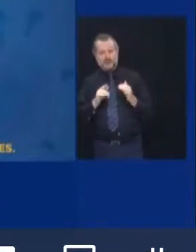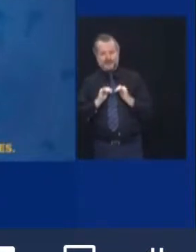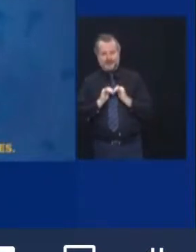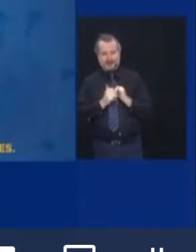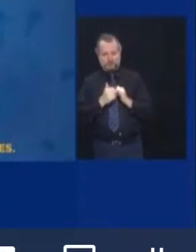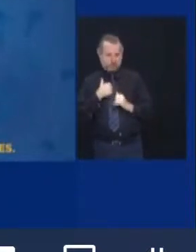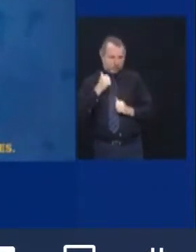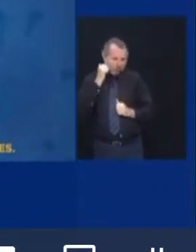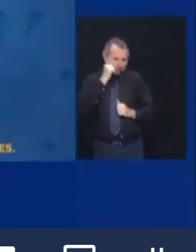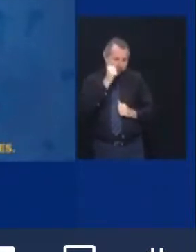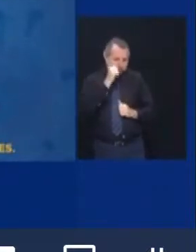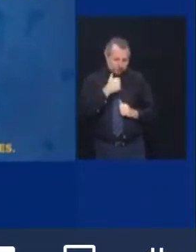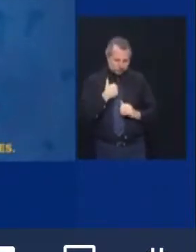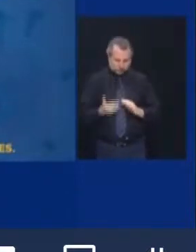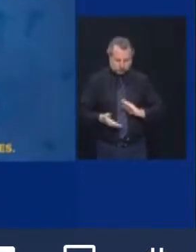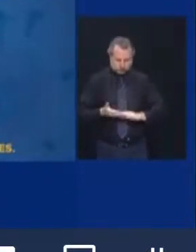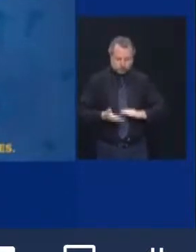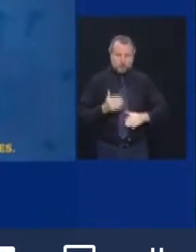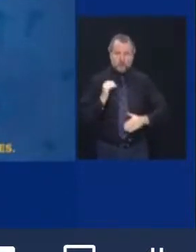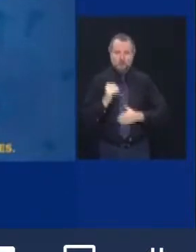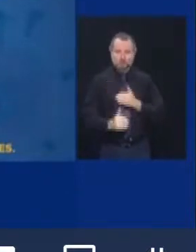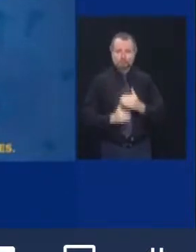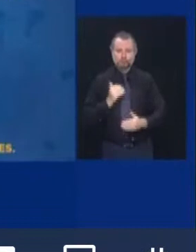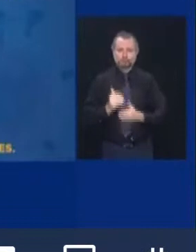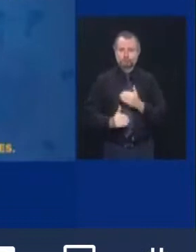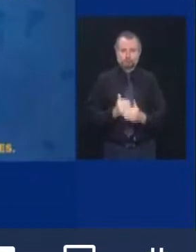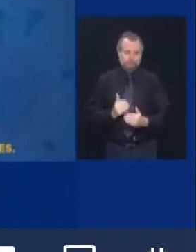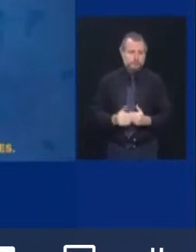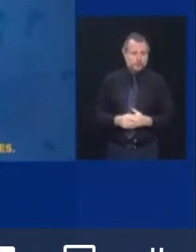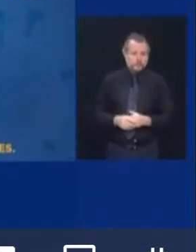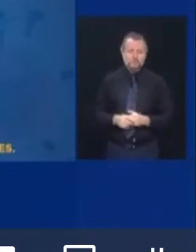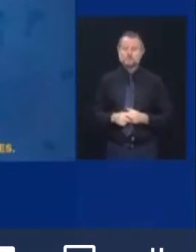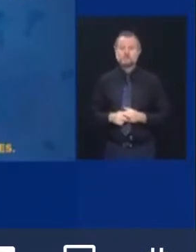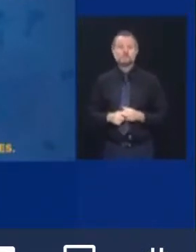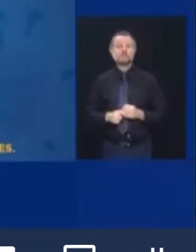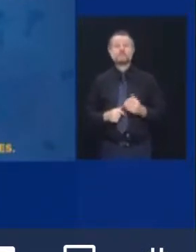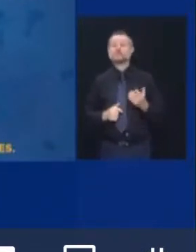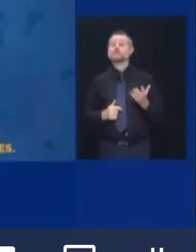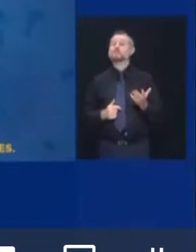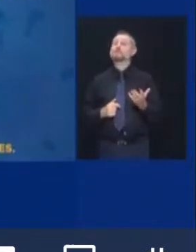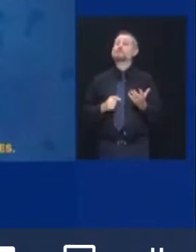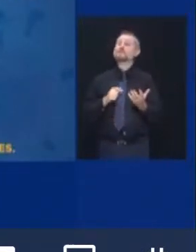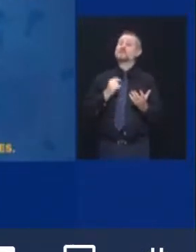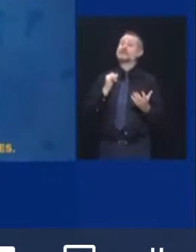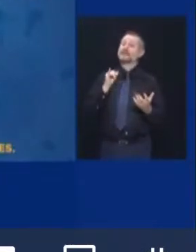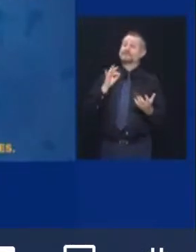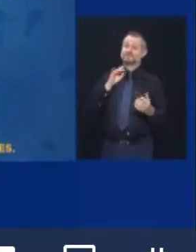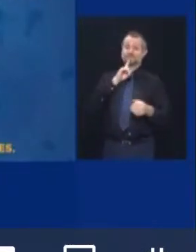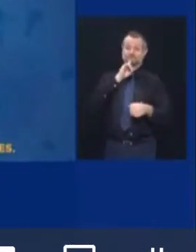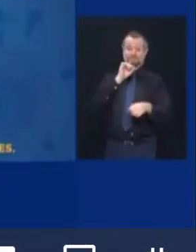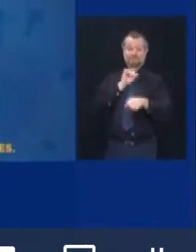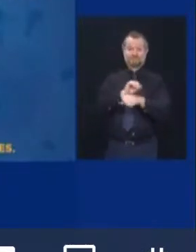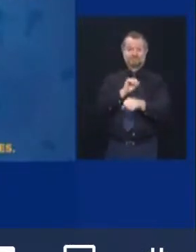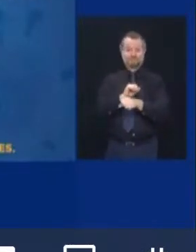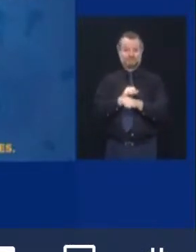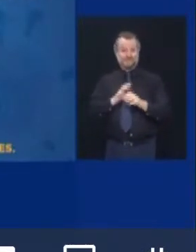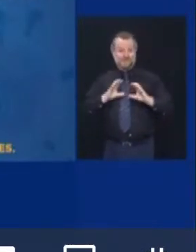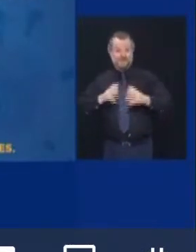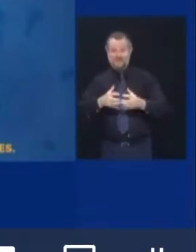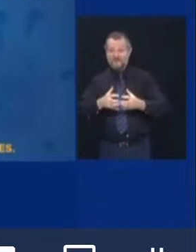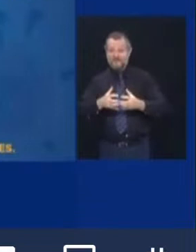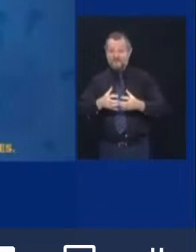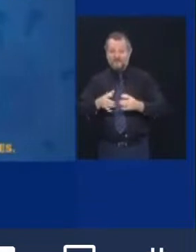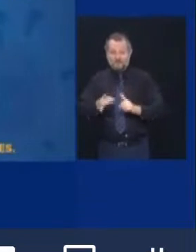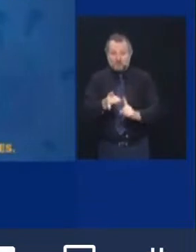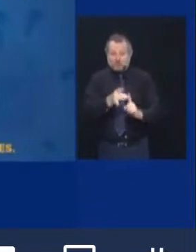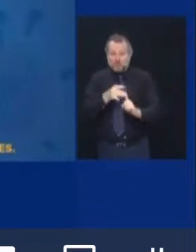the execution. Almost by definition, if you have a cluster, it means there was a